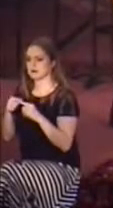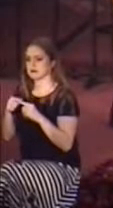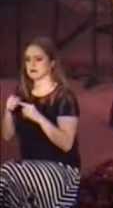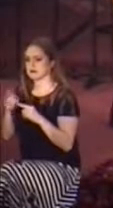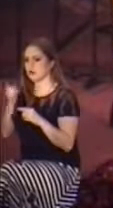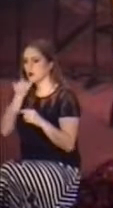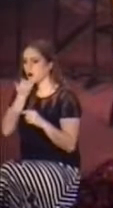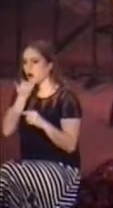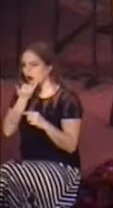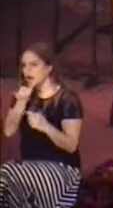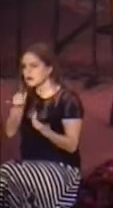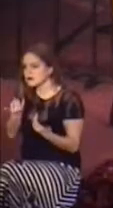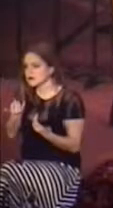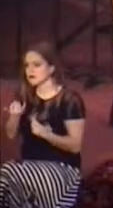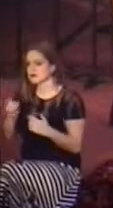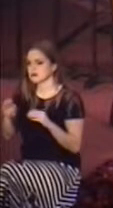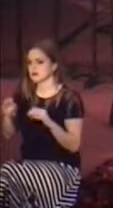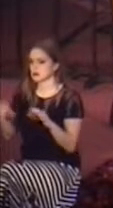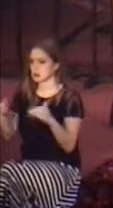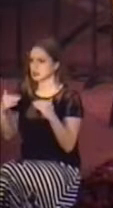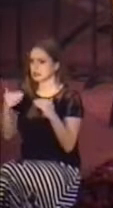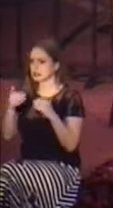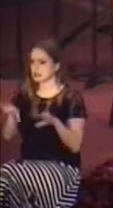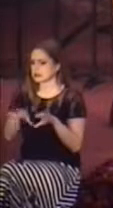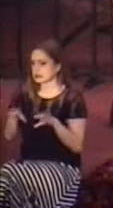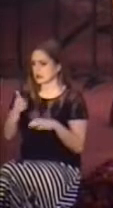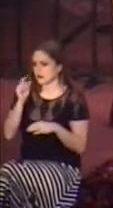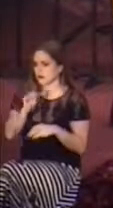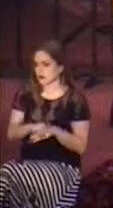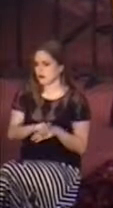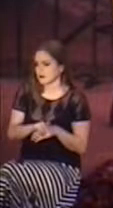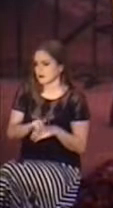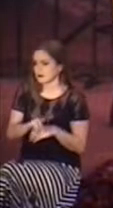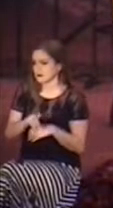Bible teaches that we should have charity and mercy when people have needs.